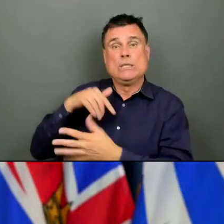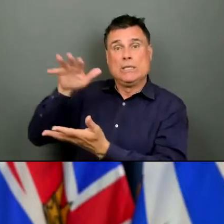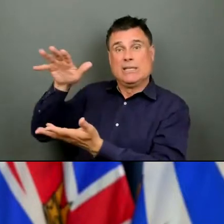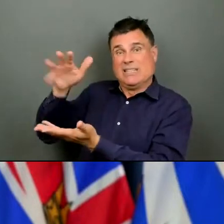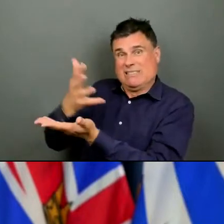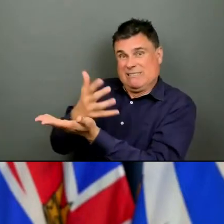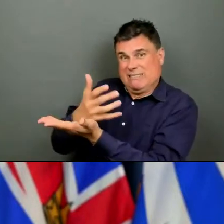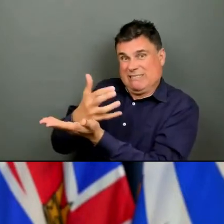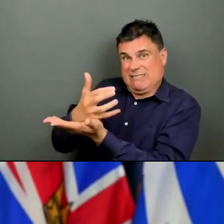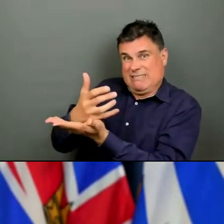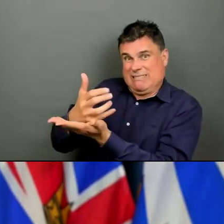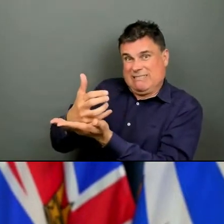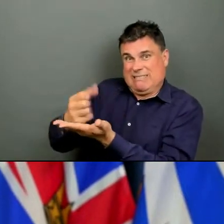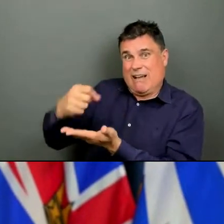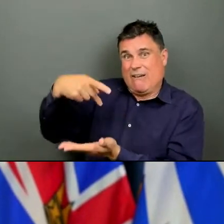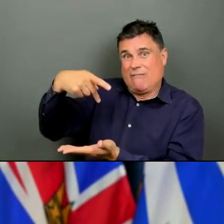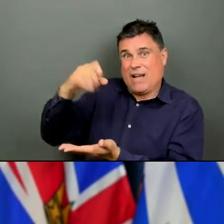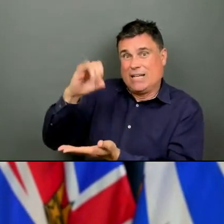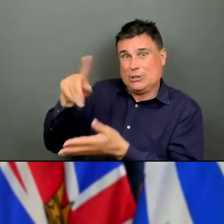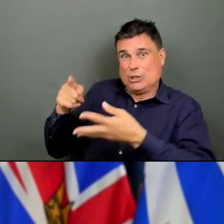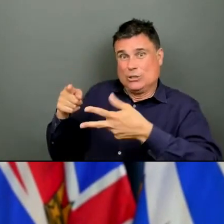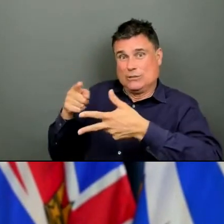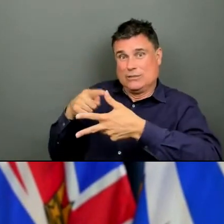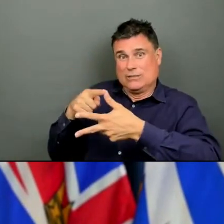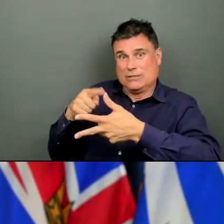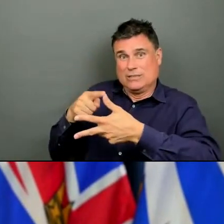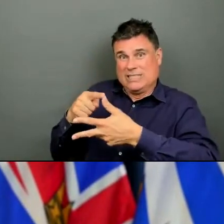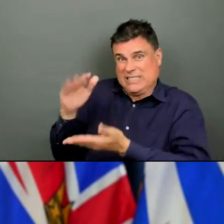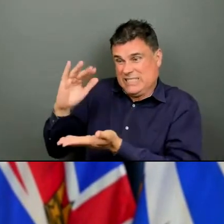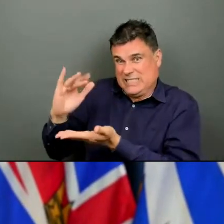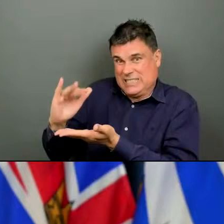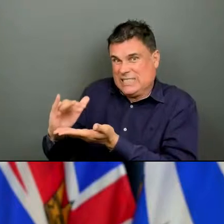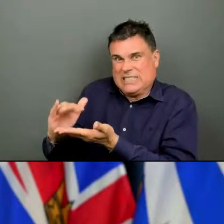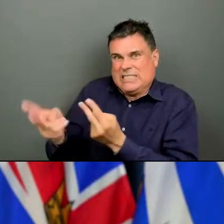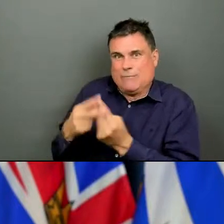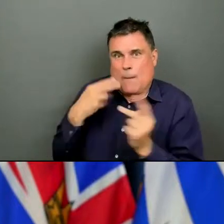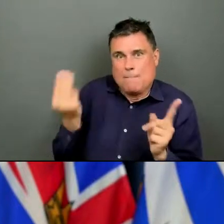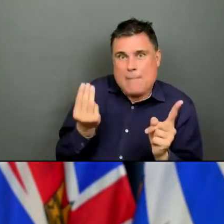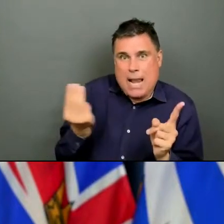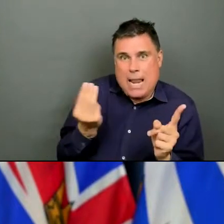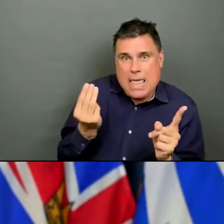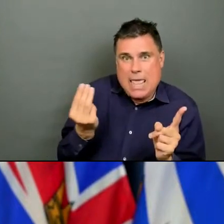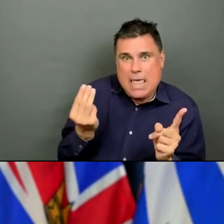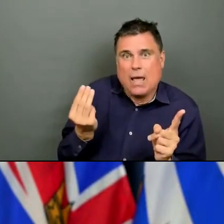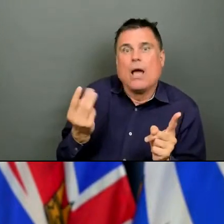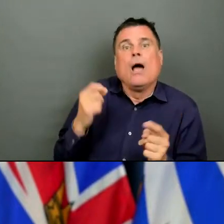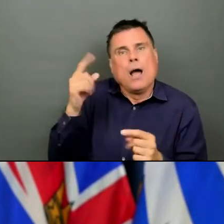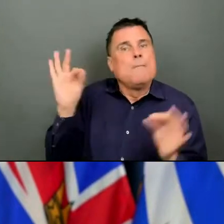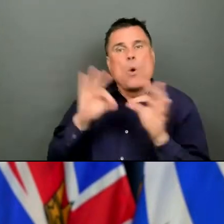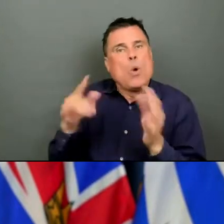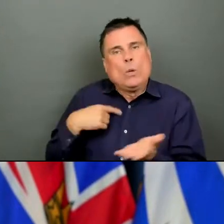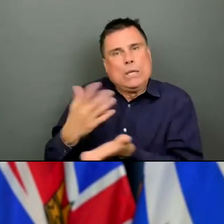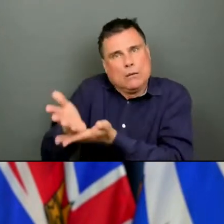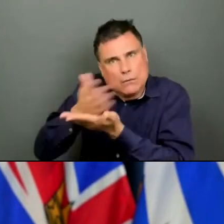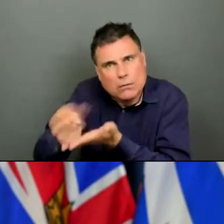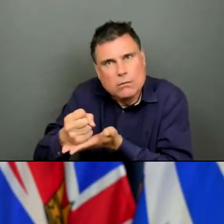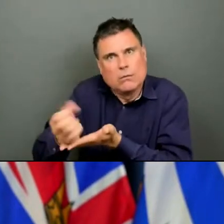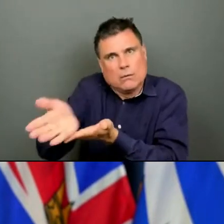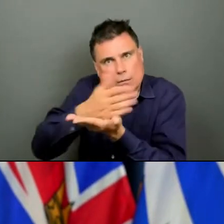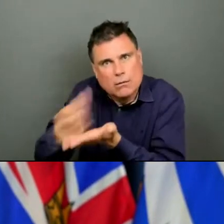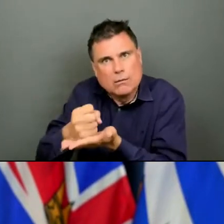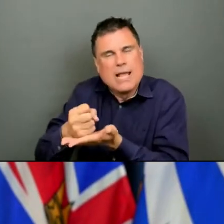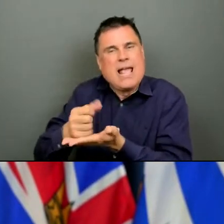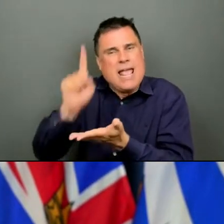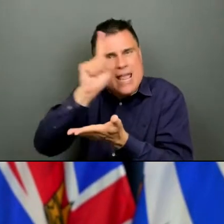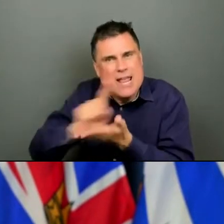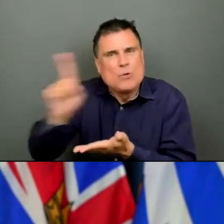for the Monday day clinics, but that was it. So we are using the vaccine we have. So the idea that we could expand